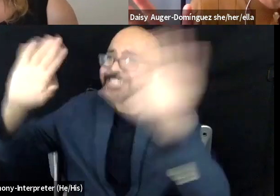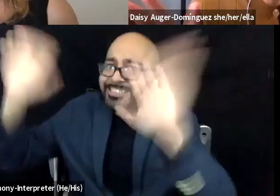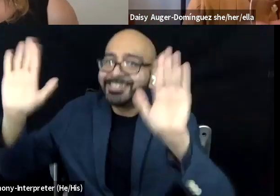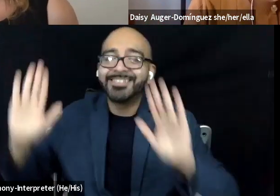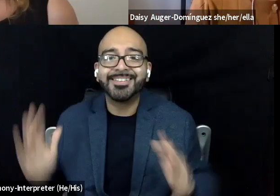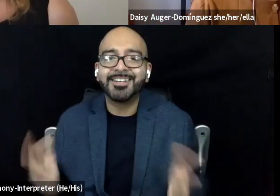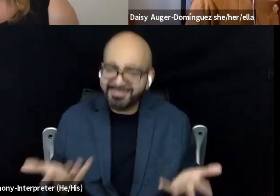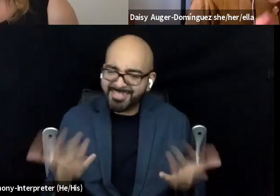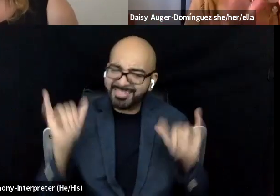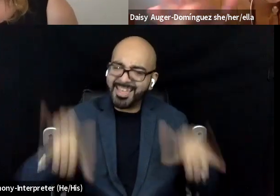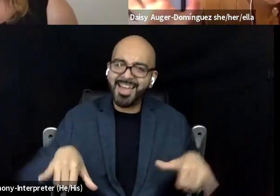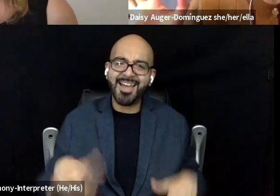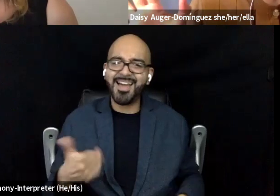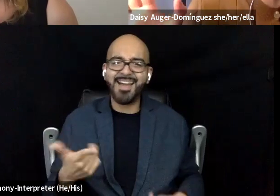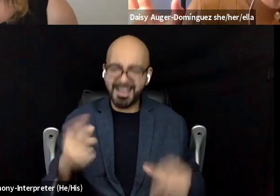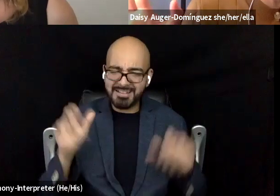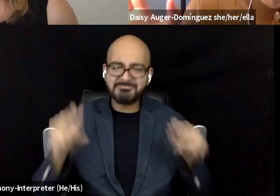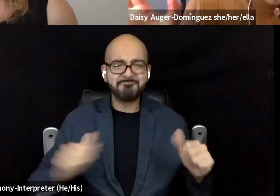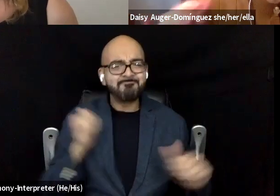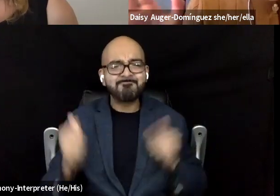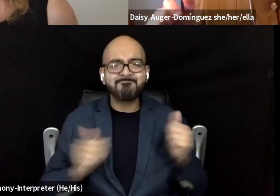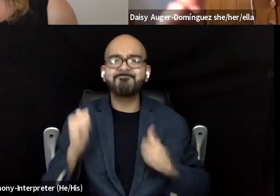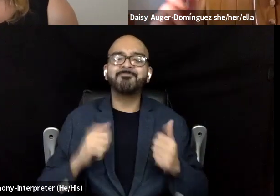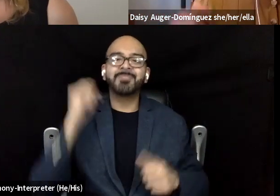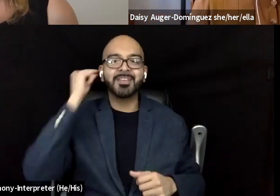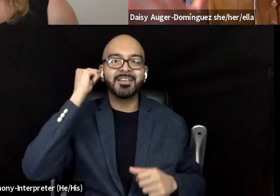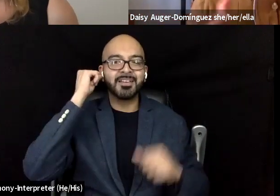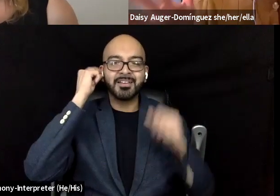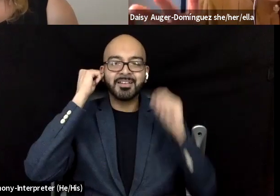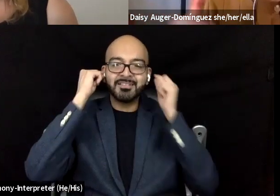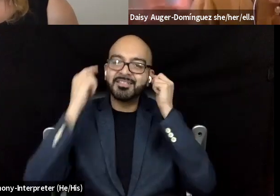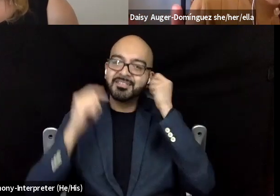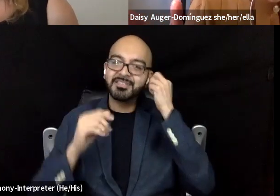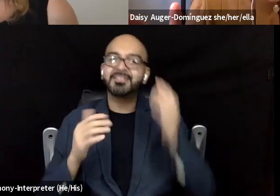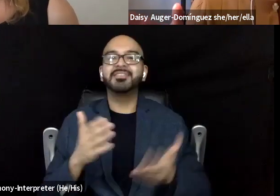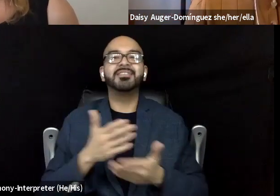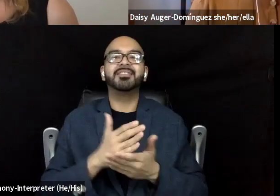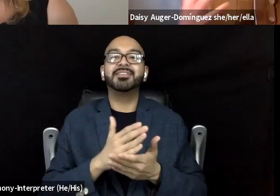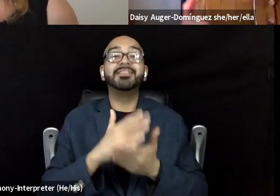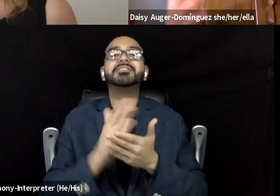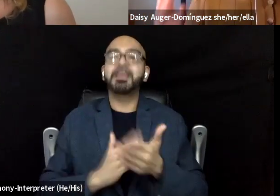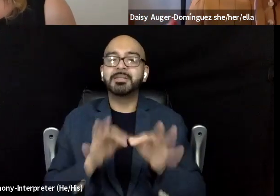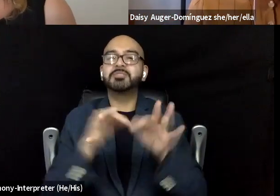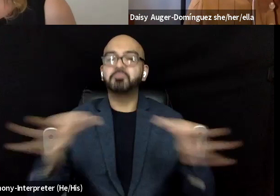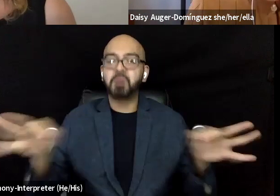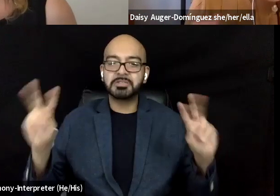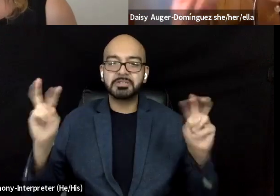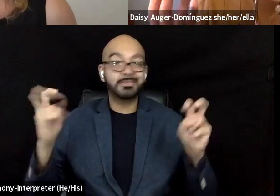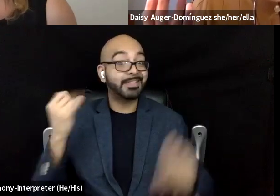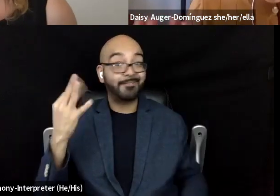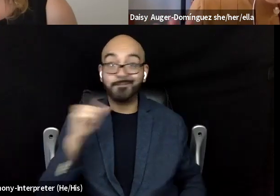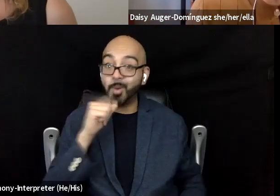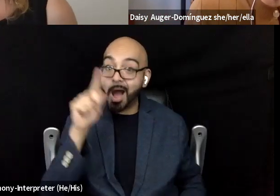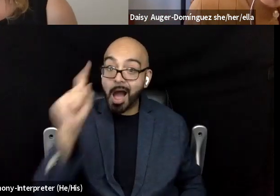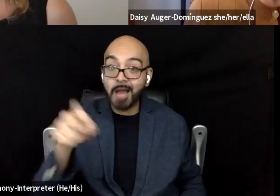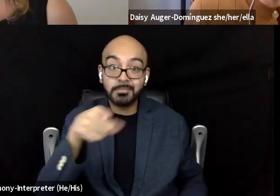anything. There's tons of expressions, of, you know, across the world that's, you know, let's say, if you don't ask, you don't get anything. Like, just ask. And, you know, and